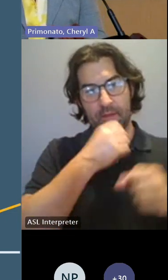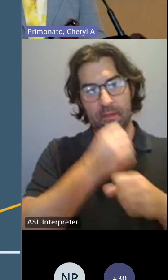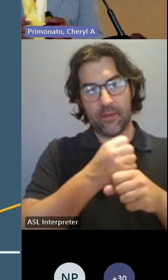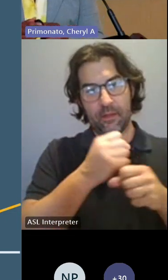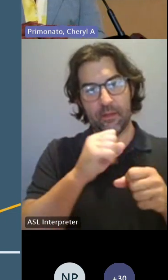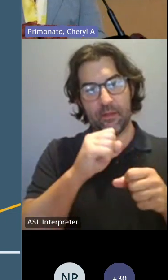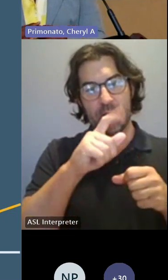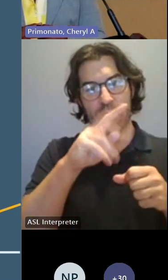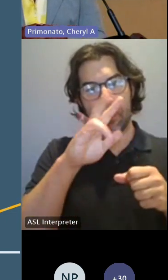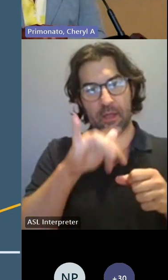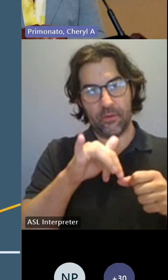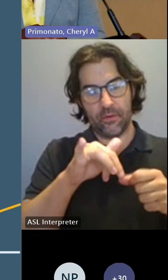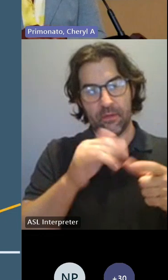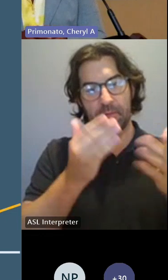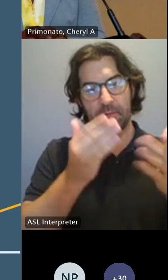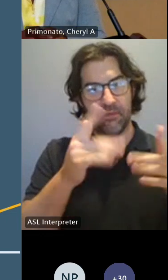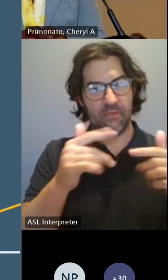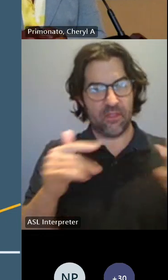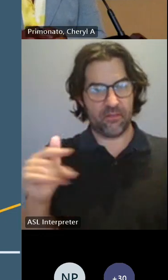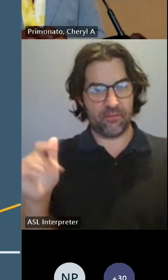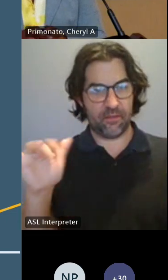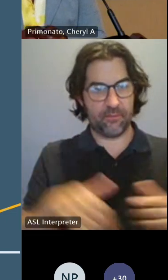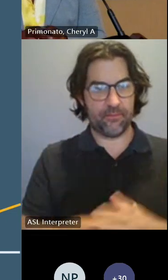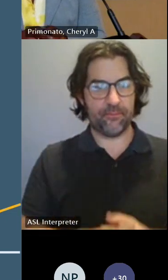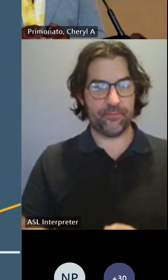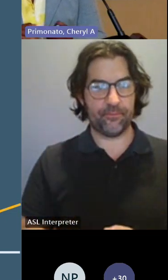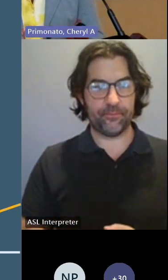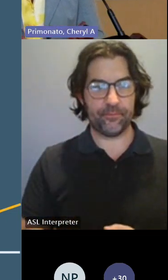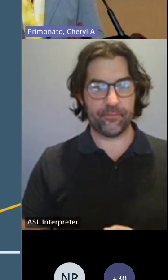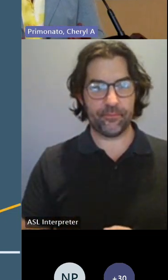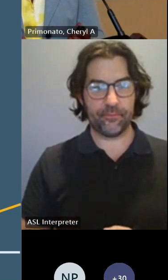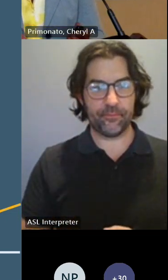salaries and benefits and things of that nature.